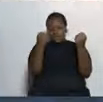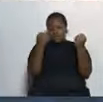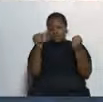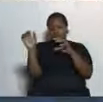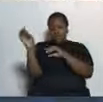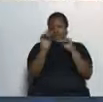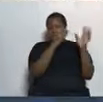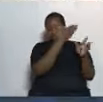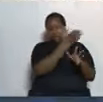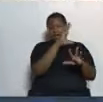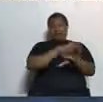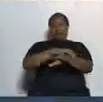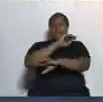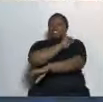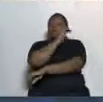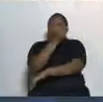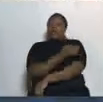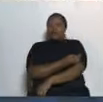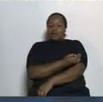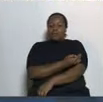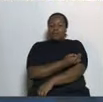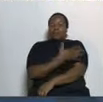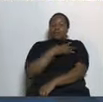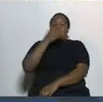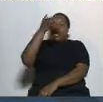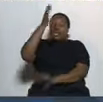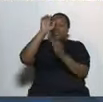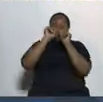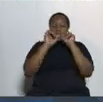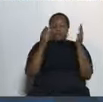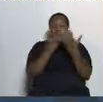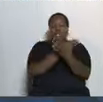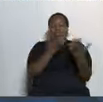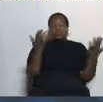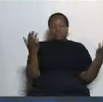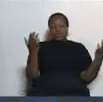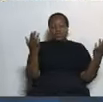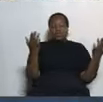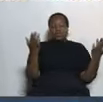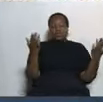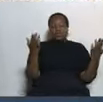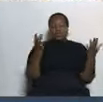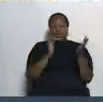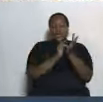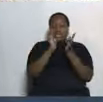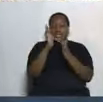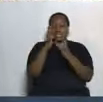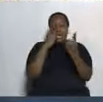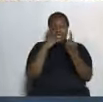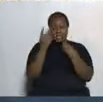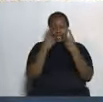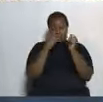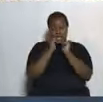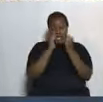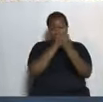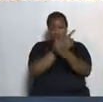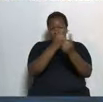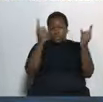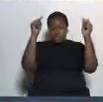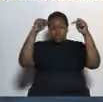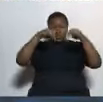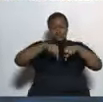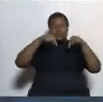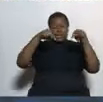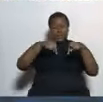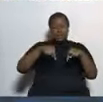and receive power. Njoo upokee nguvu. God bless you. Bwana akubariki sana. Bwana akubariki sana. Jesus speaks to you tonight. Yesu anaongea na wewe